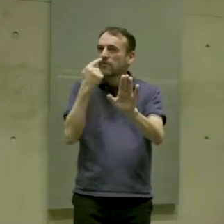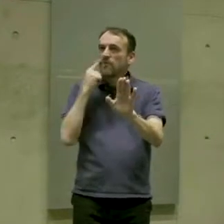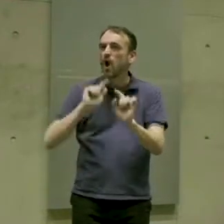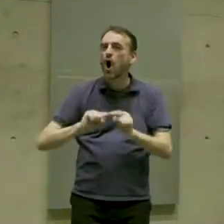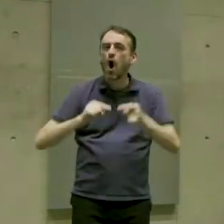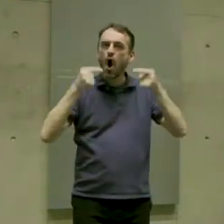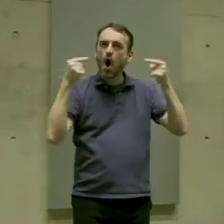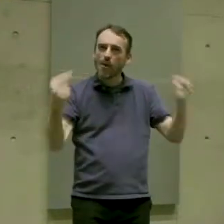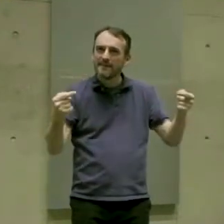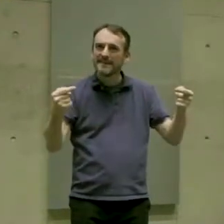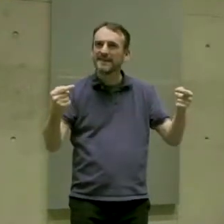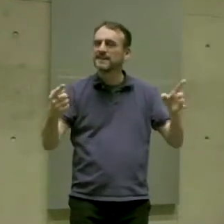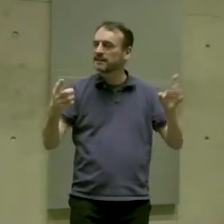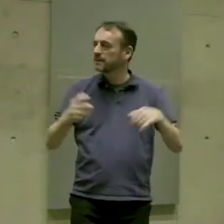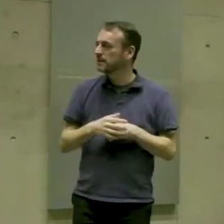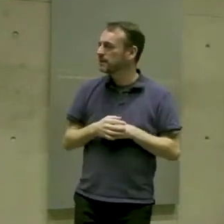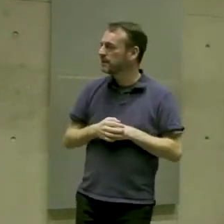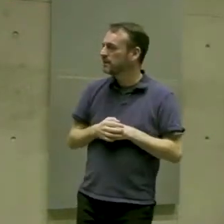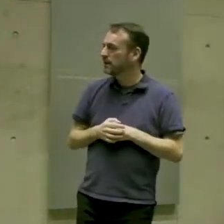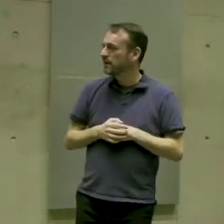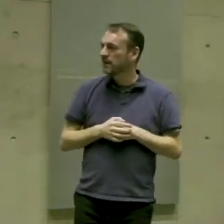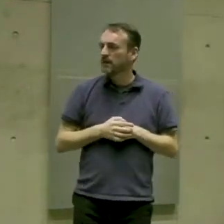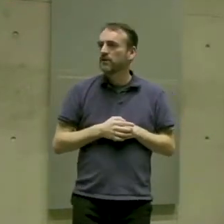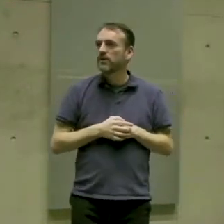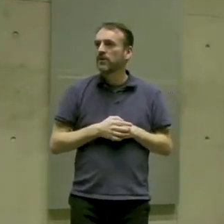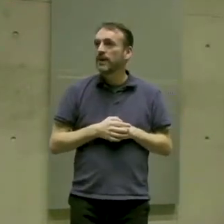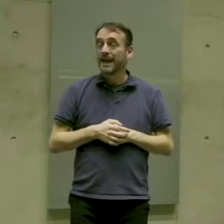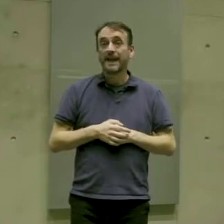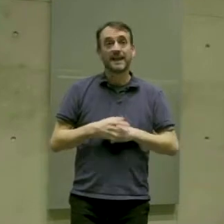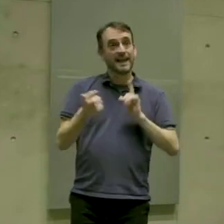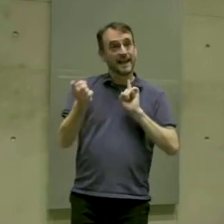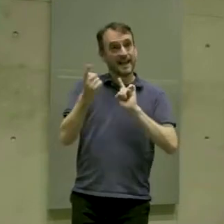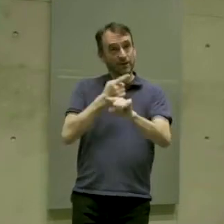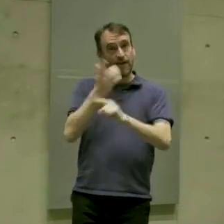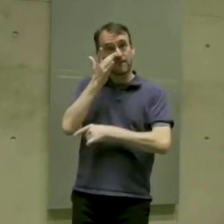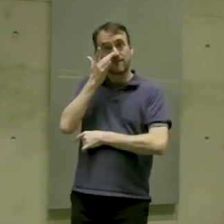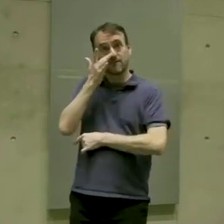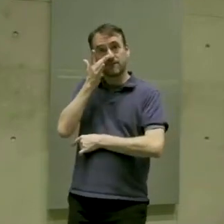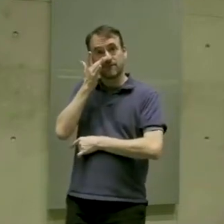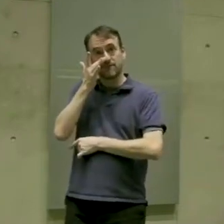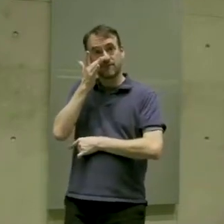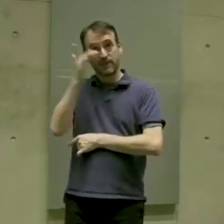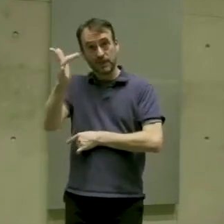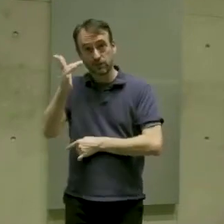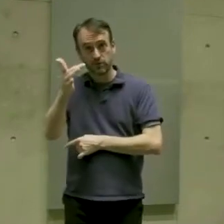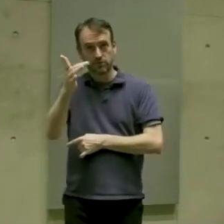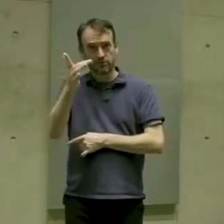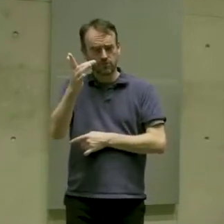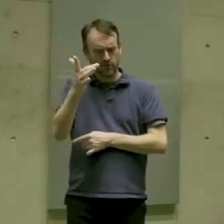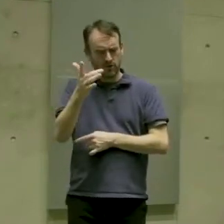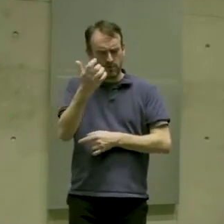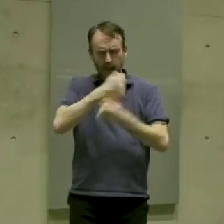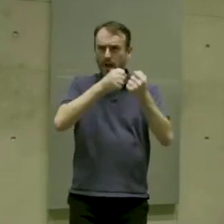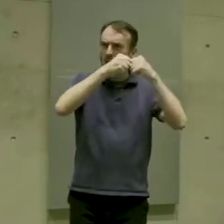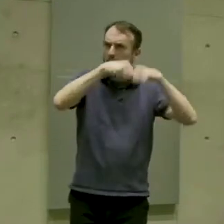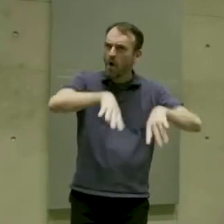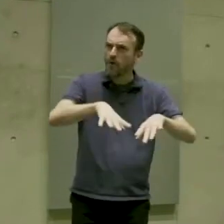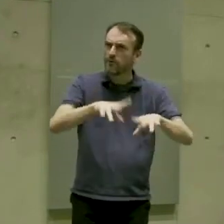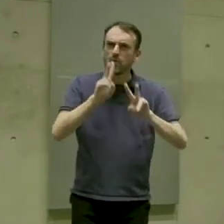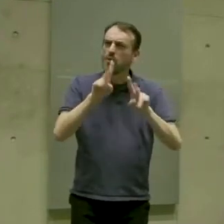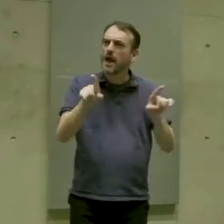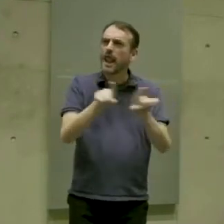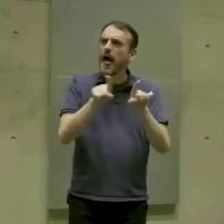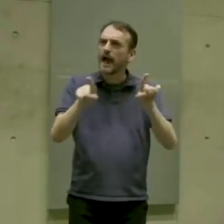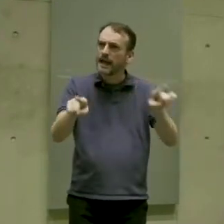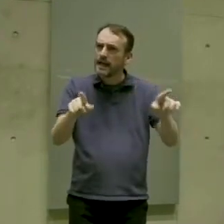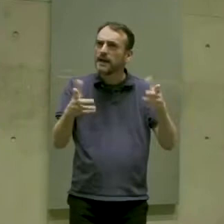does getting lost look like in interactive fiction compared to what it's definitely not, those pieces of hypertext fiction